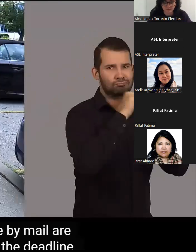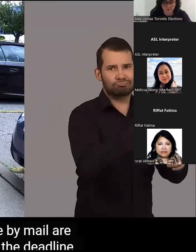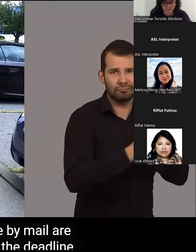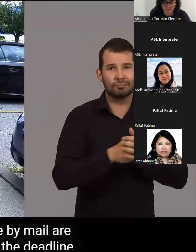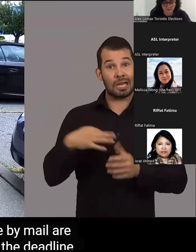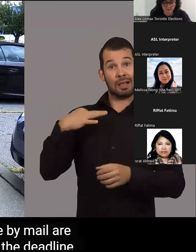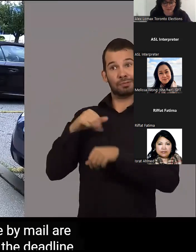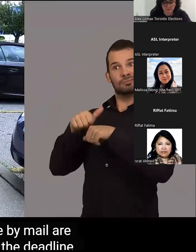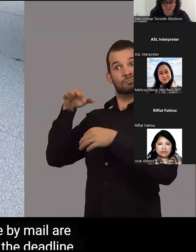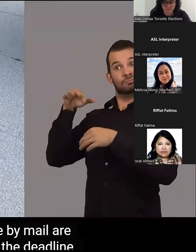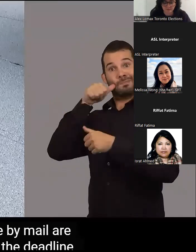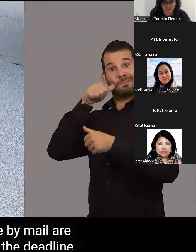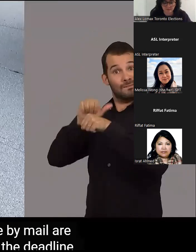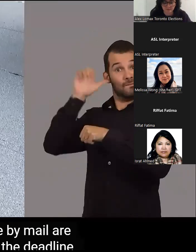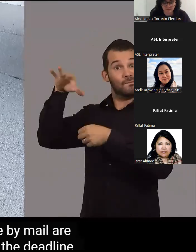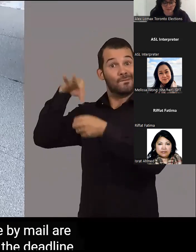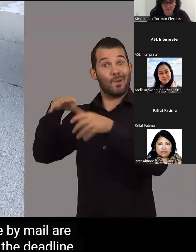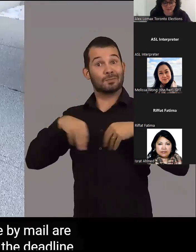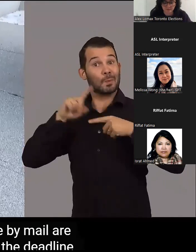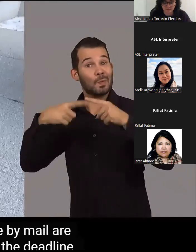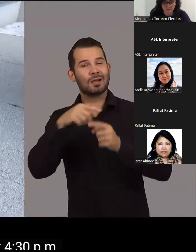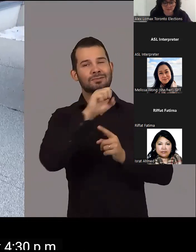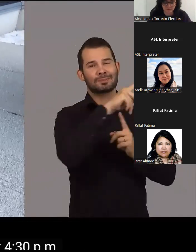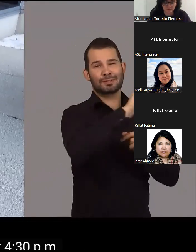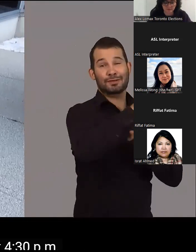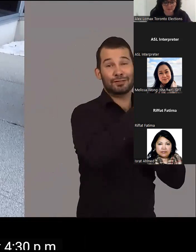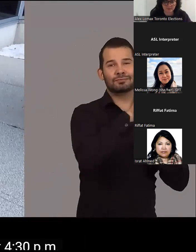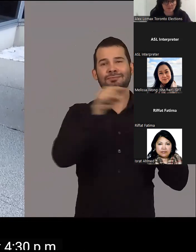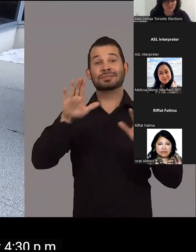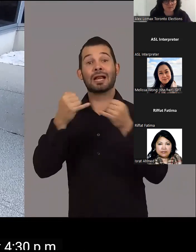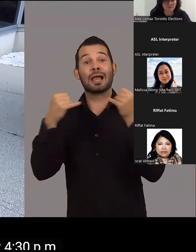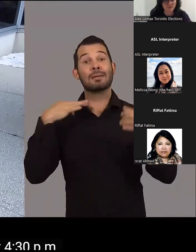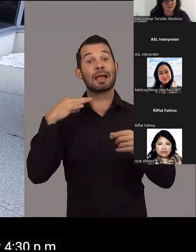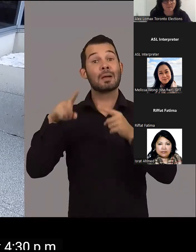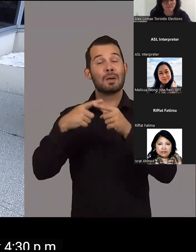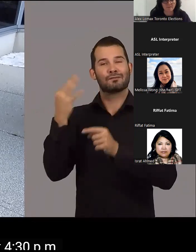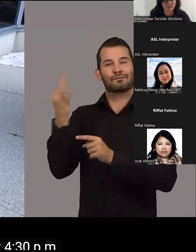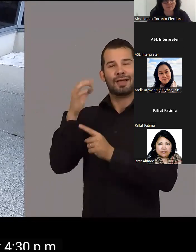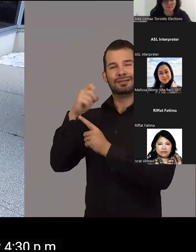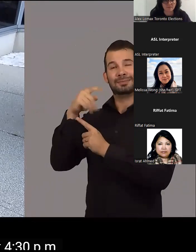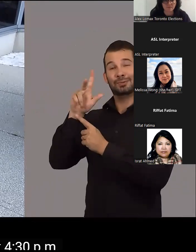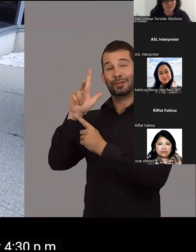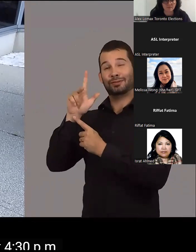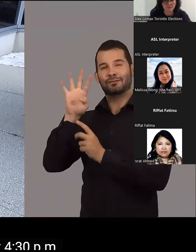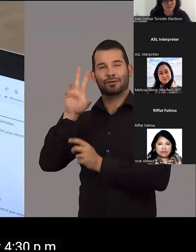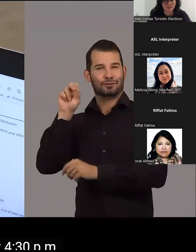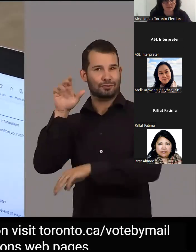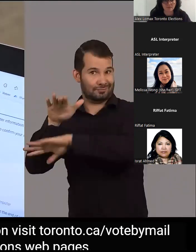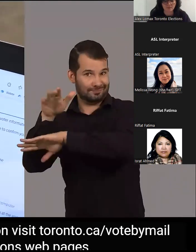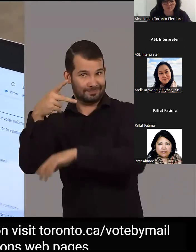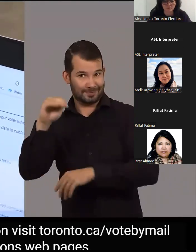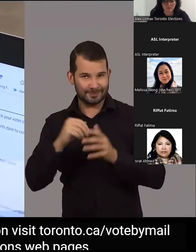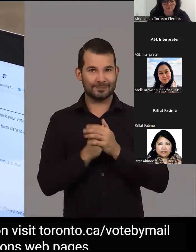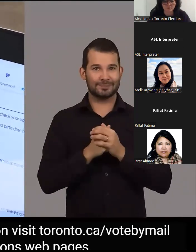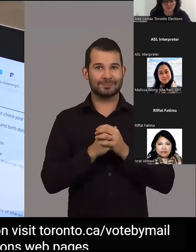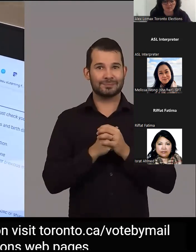by mail are accepted beginning September 1st, and the deadline to apply is Friday, September 23rd at 4:30 p.m. If you're